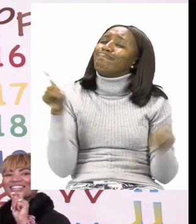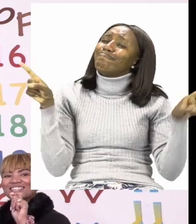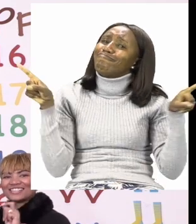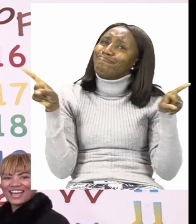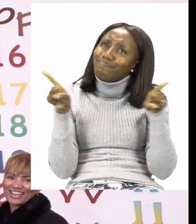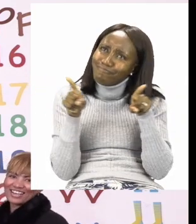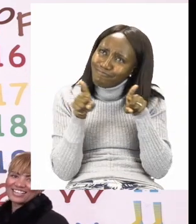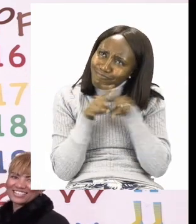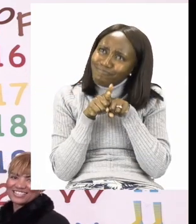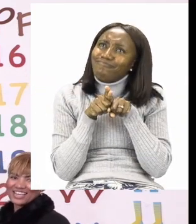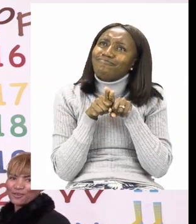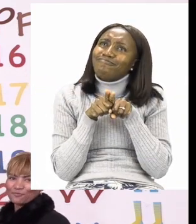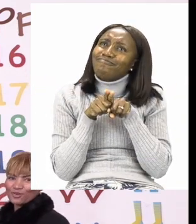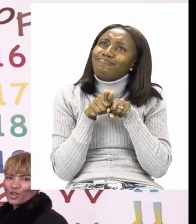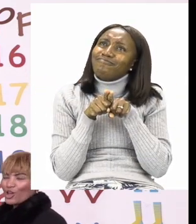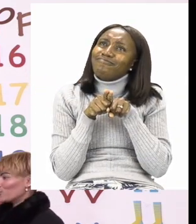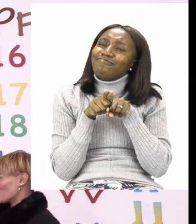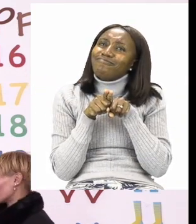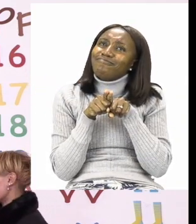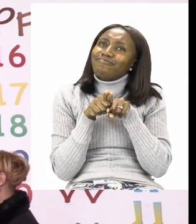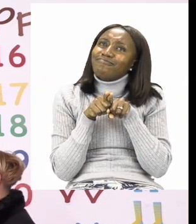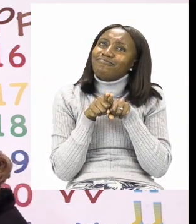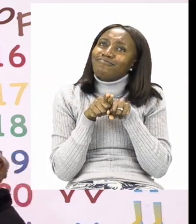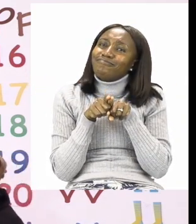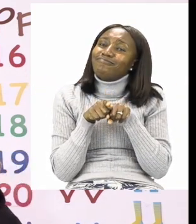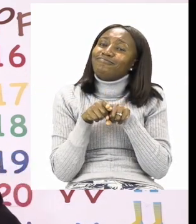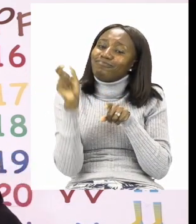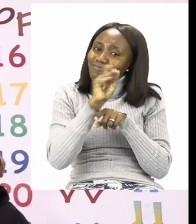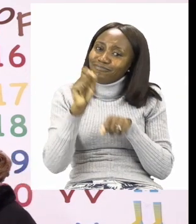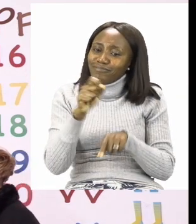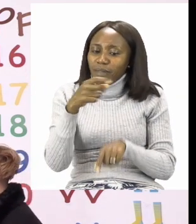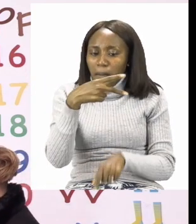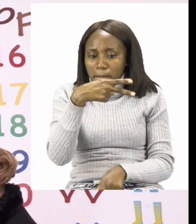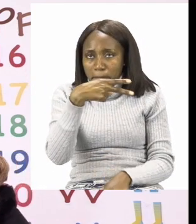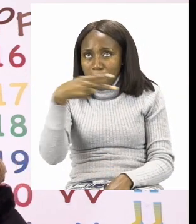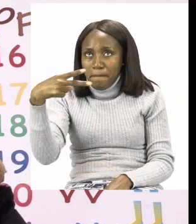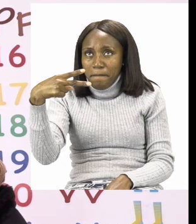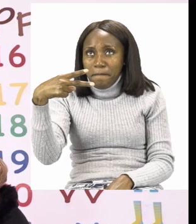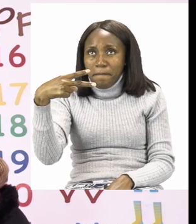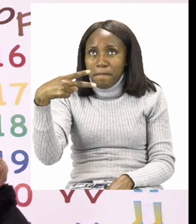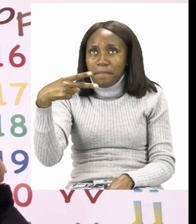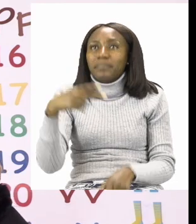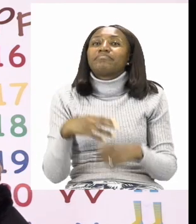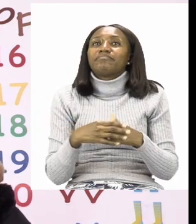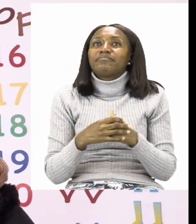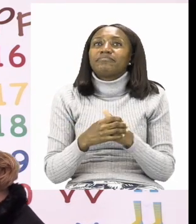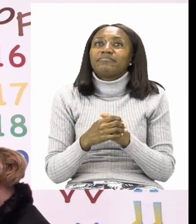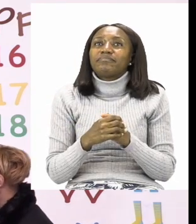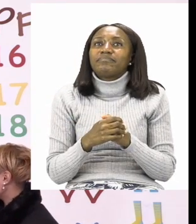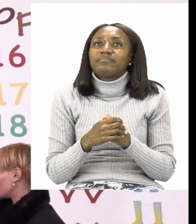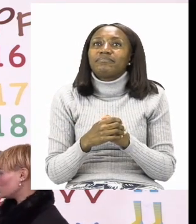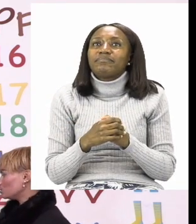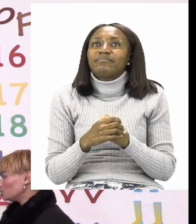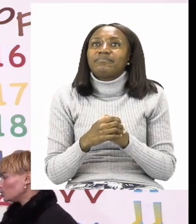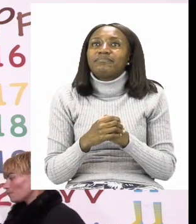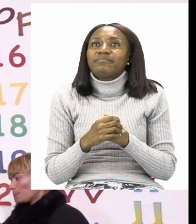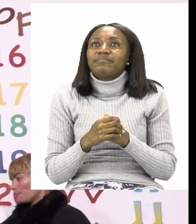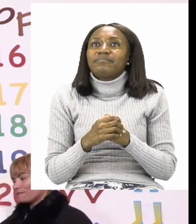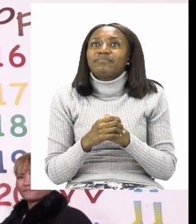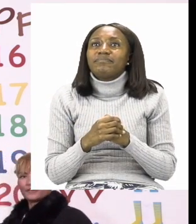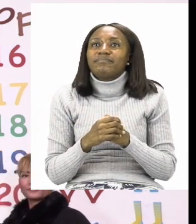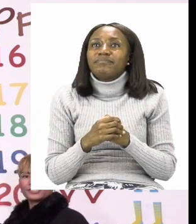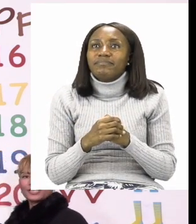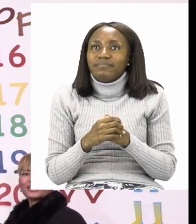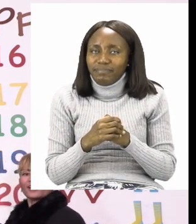are exactly the same. So that means that 55 is equals to